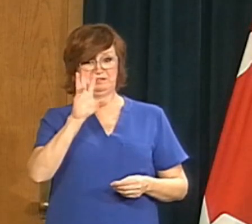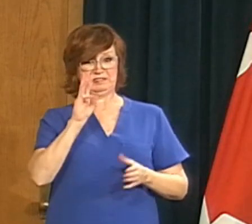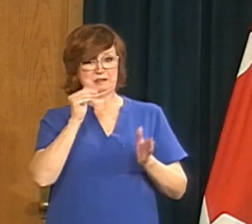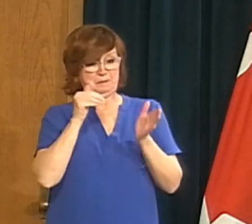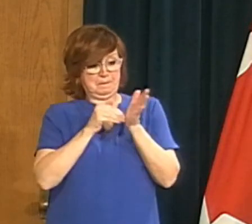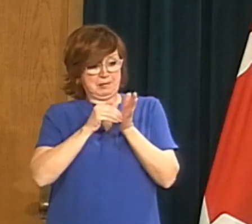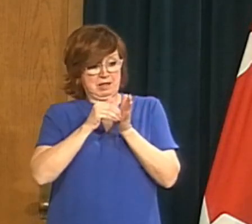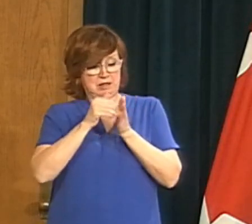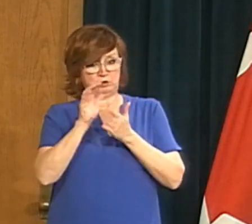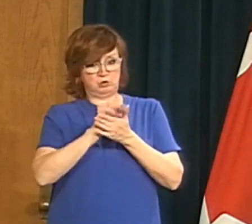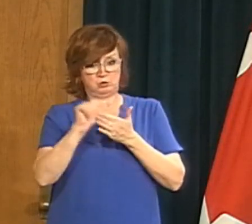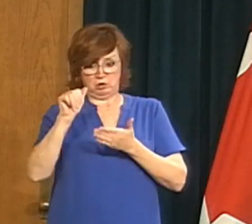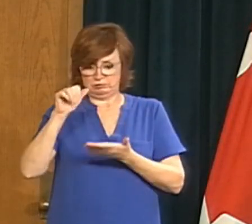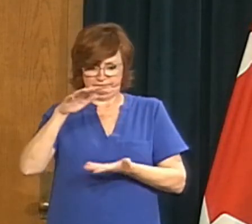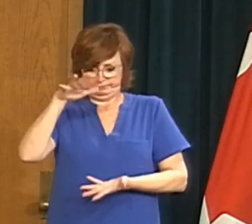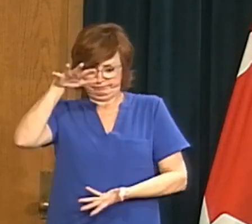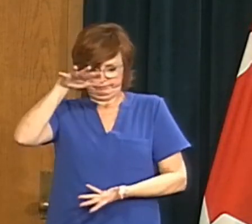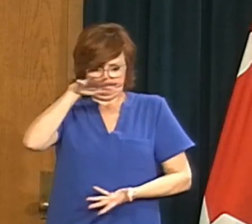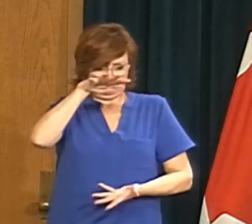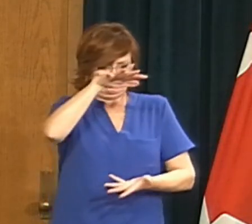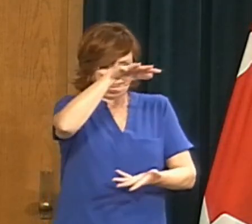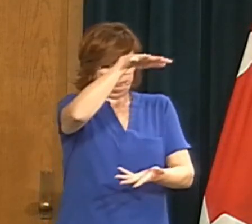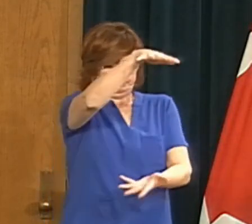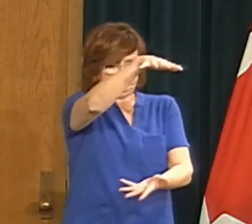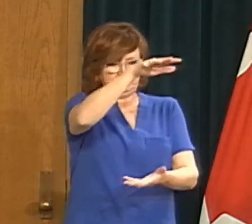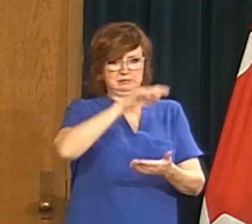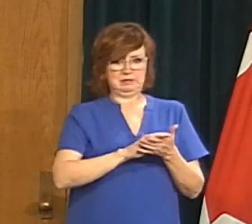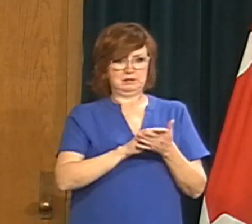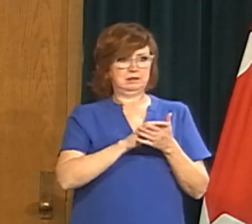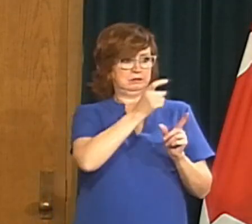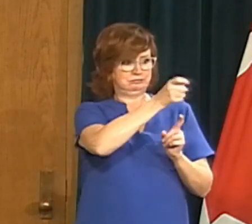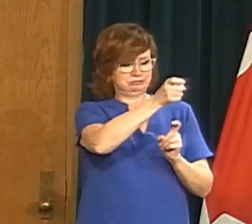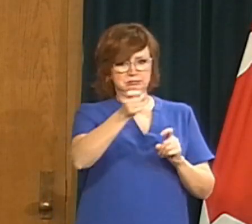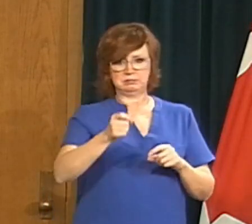wondering where is this $56 million coming from?